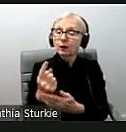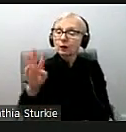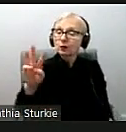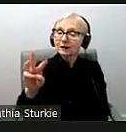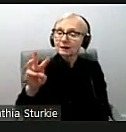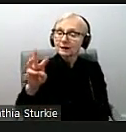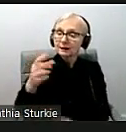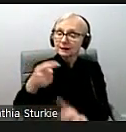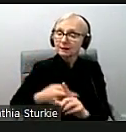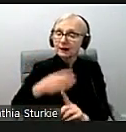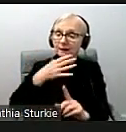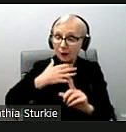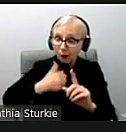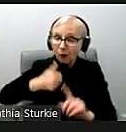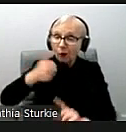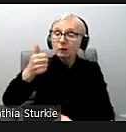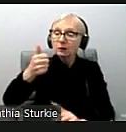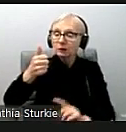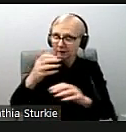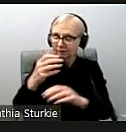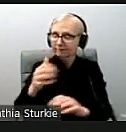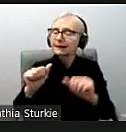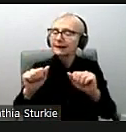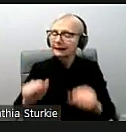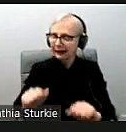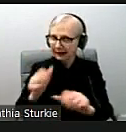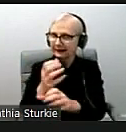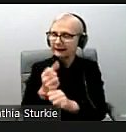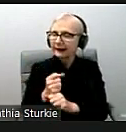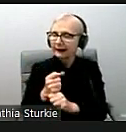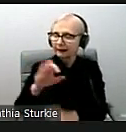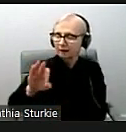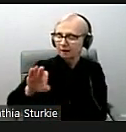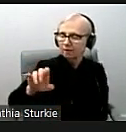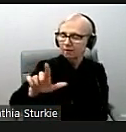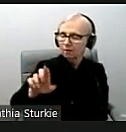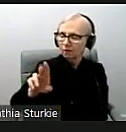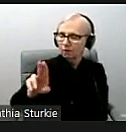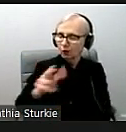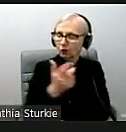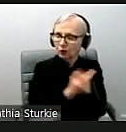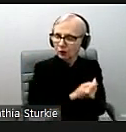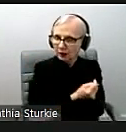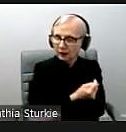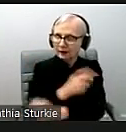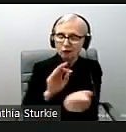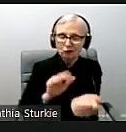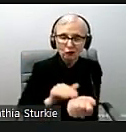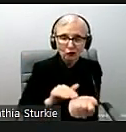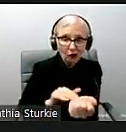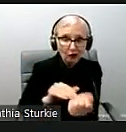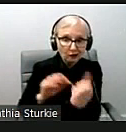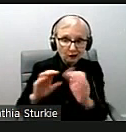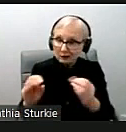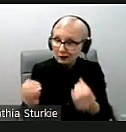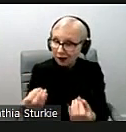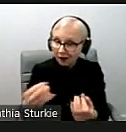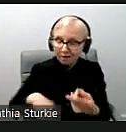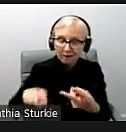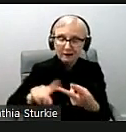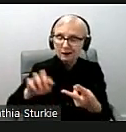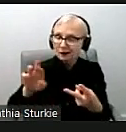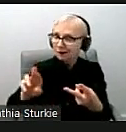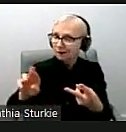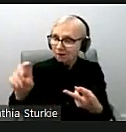to receive it. These flu shots are widely available in doctors' offices and pharmacies. You don't need a doctor's note or a